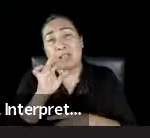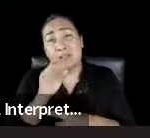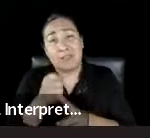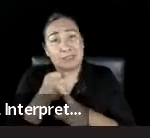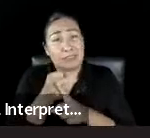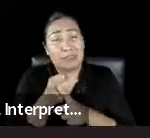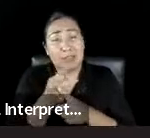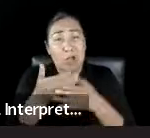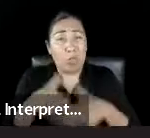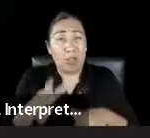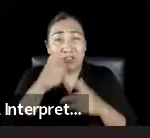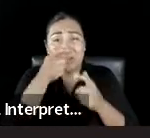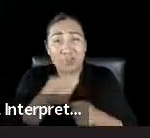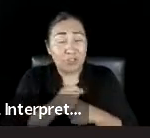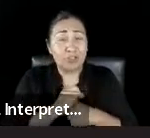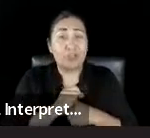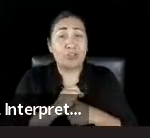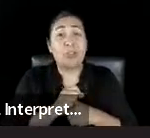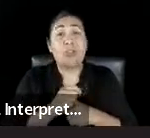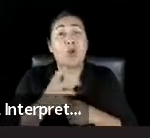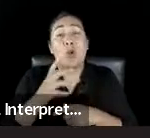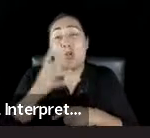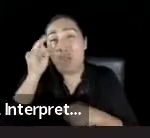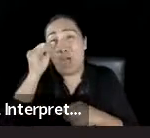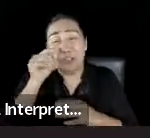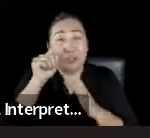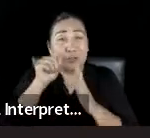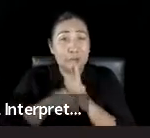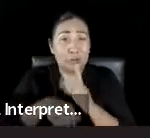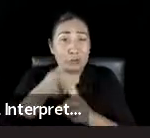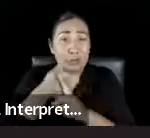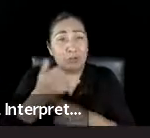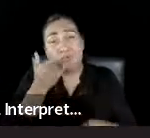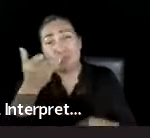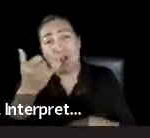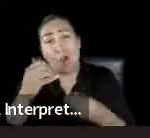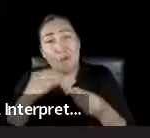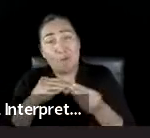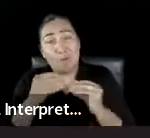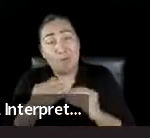belongings are all signs of having suicidal thoughts. Call the National Suicide Prevention Lifeline at